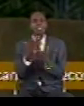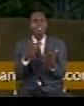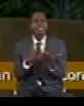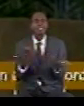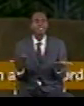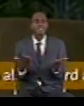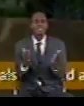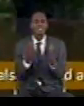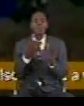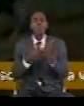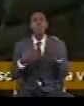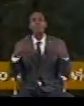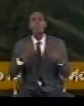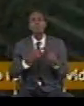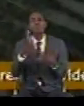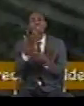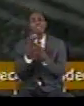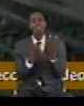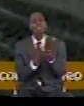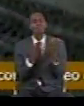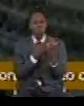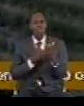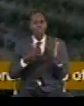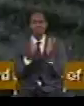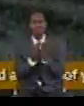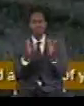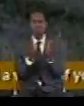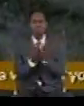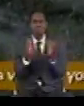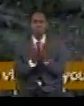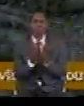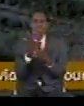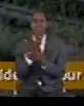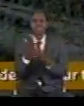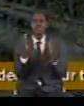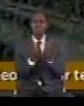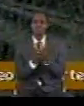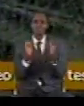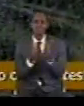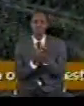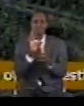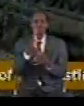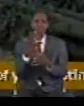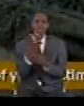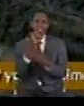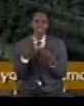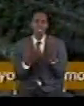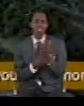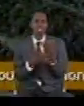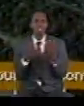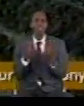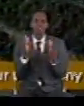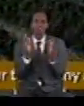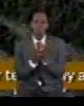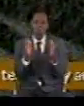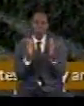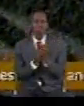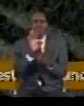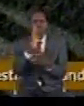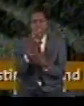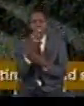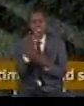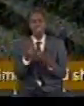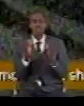What happened to your hand? Clap your hands. Clap your hands. Clap your hands. Clap